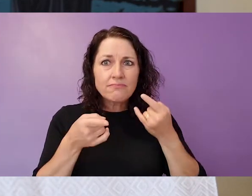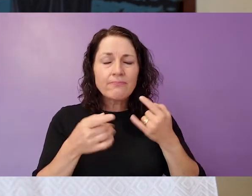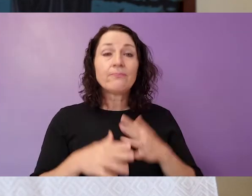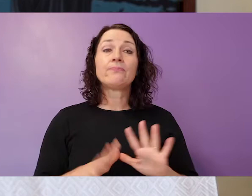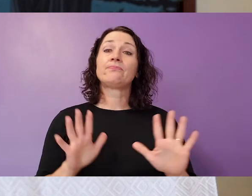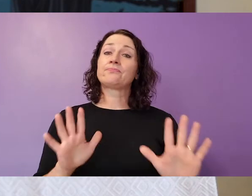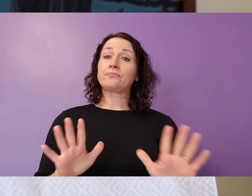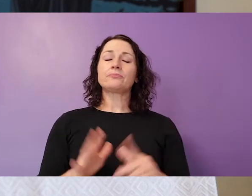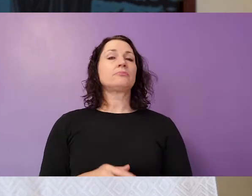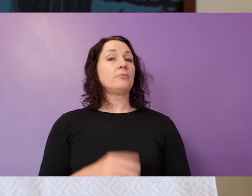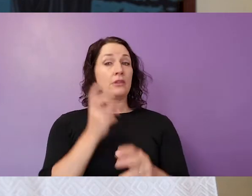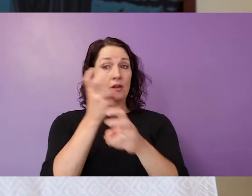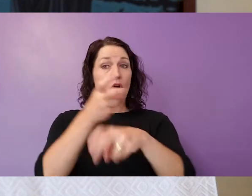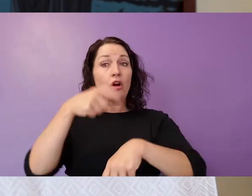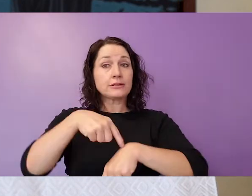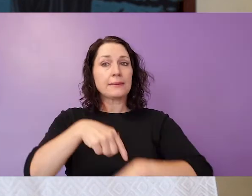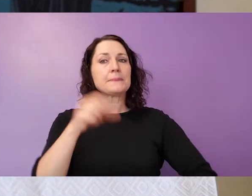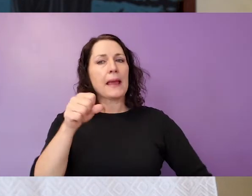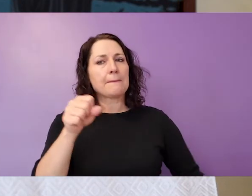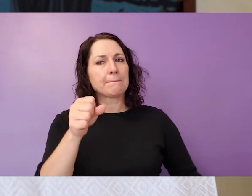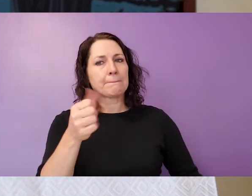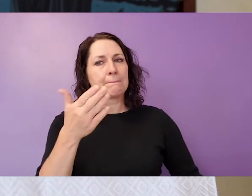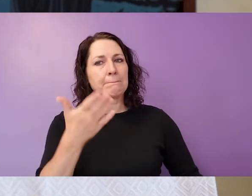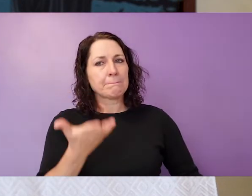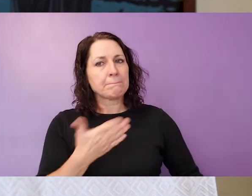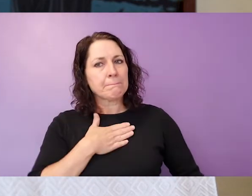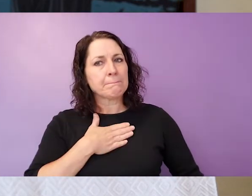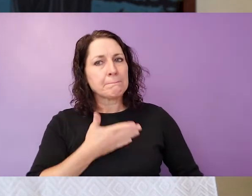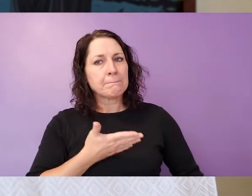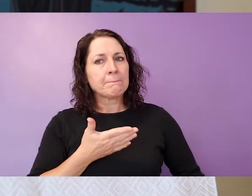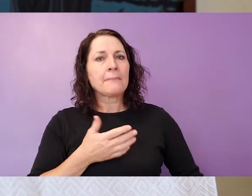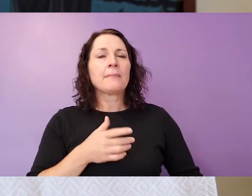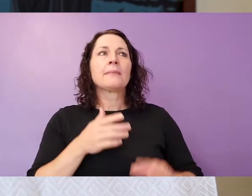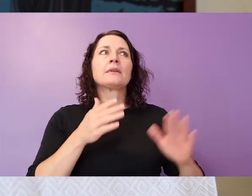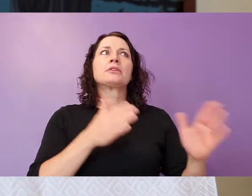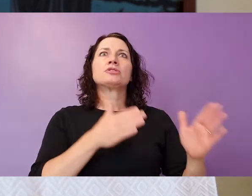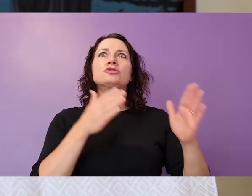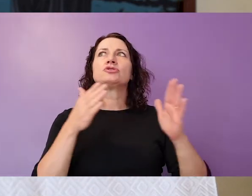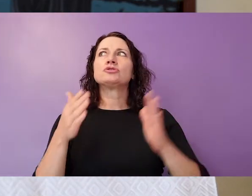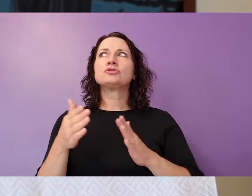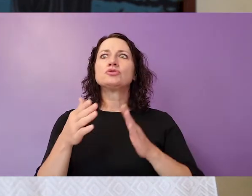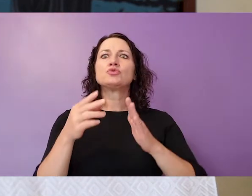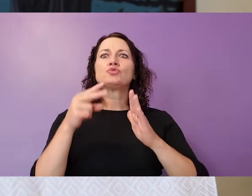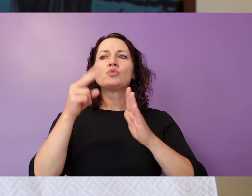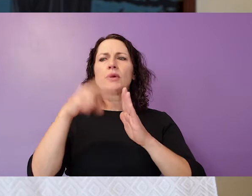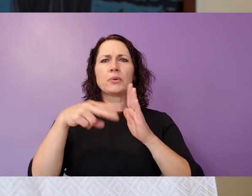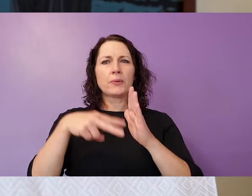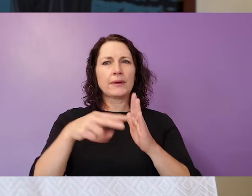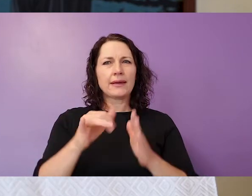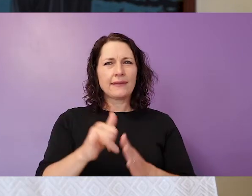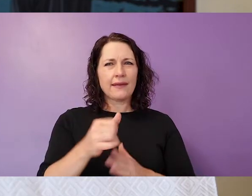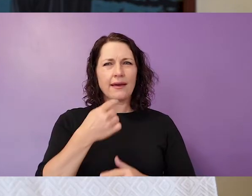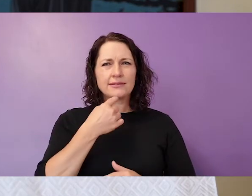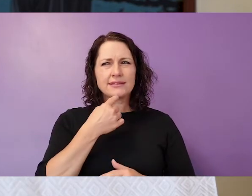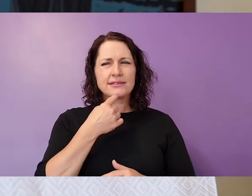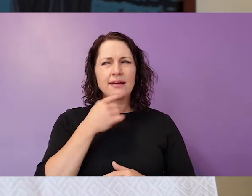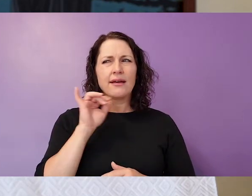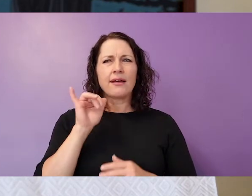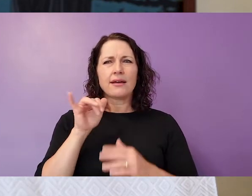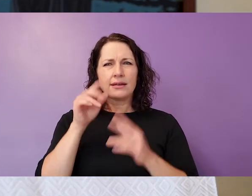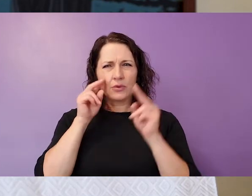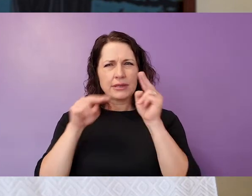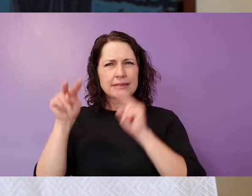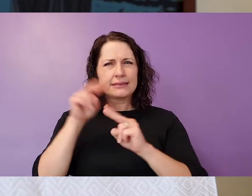Now, these are hard times for us. And so we, again, then after reading that, we turn to the